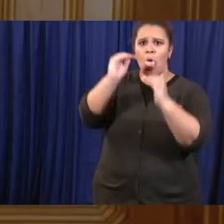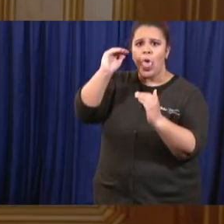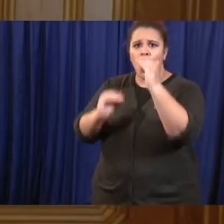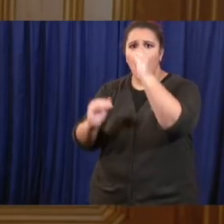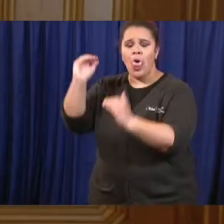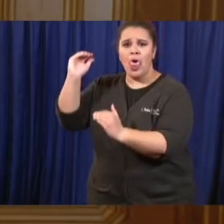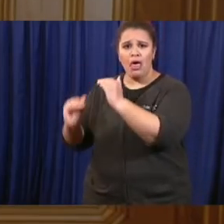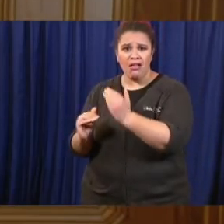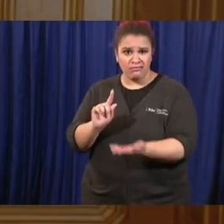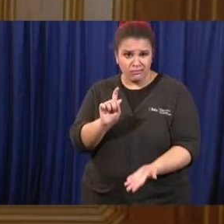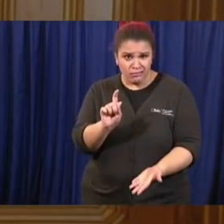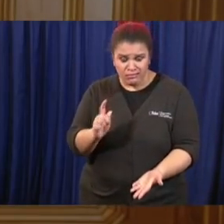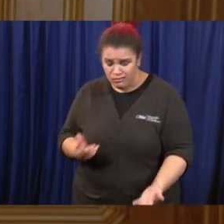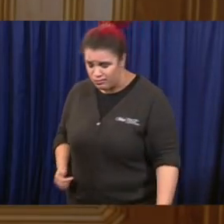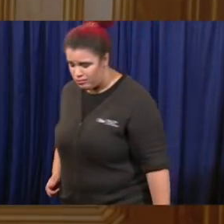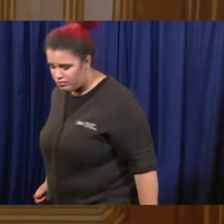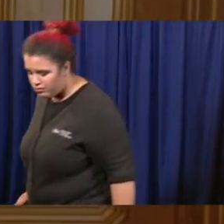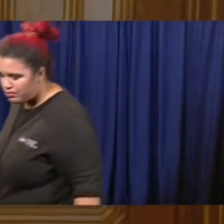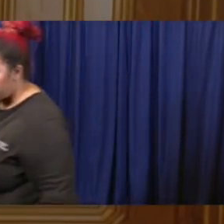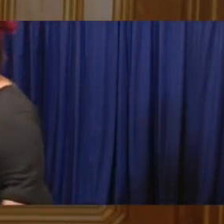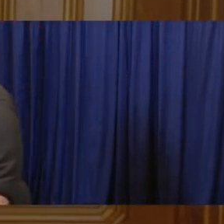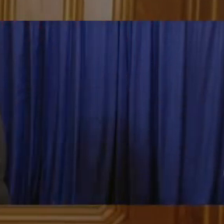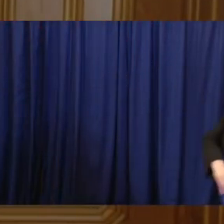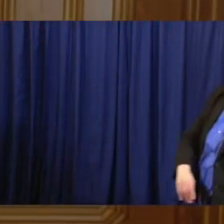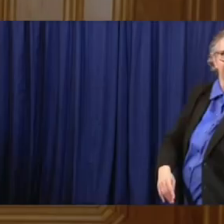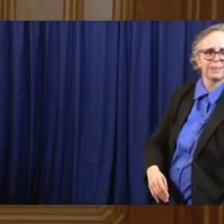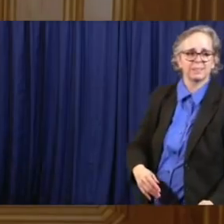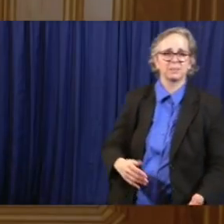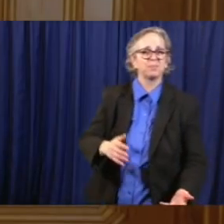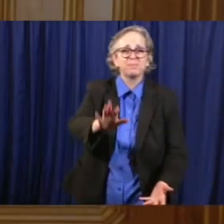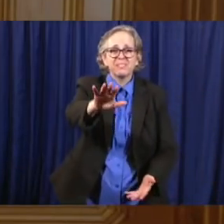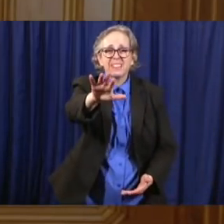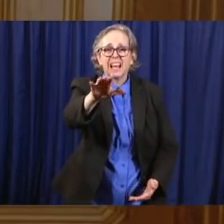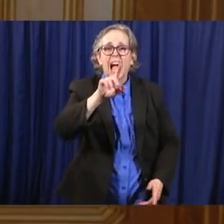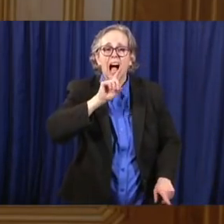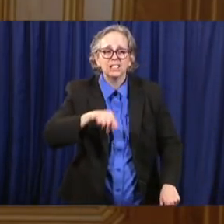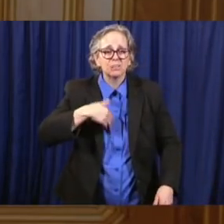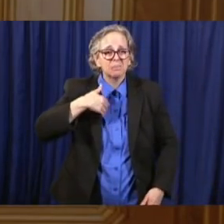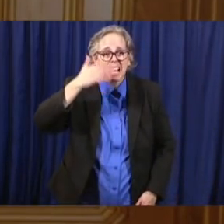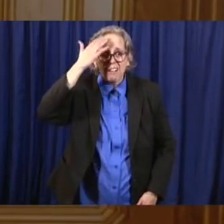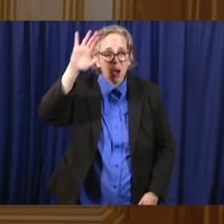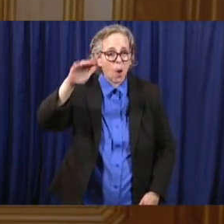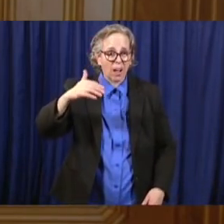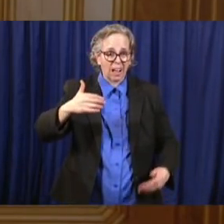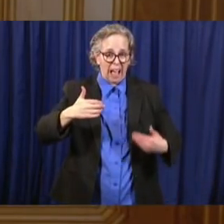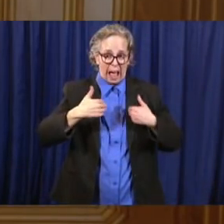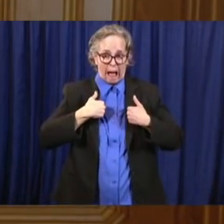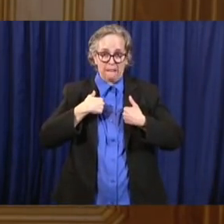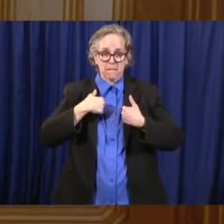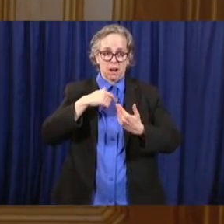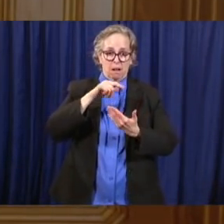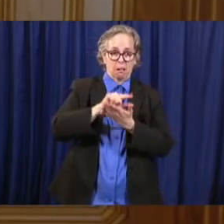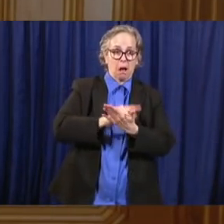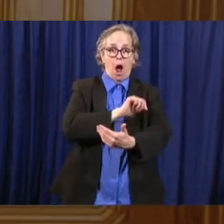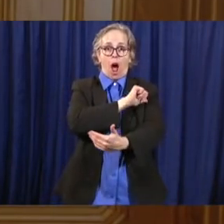answer, Laura, I don't know. I don't know if we have that legal authority or not.